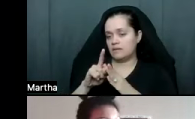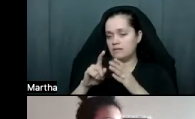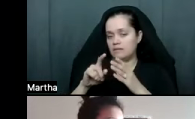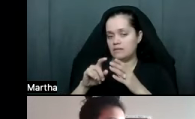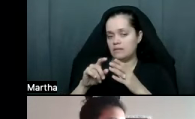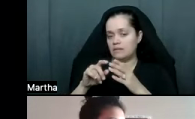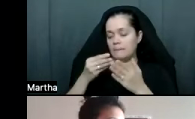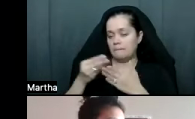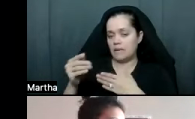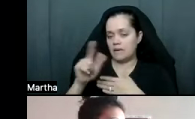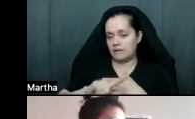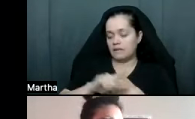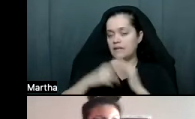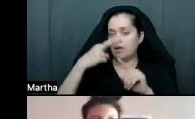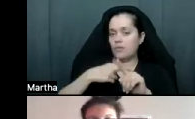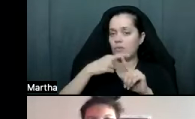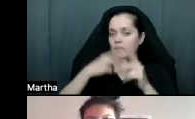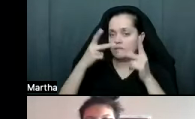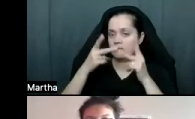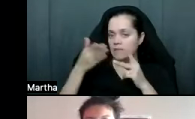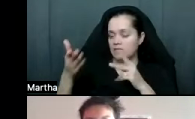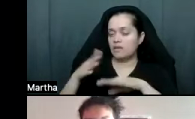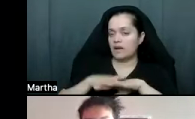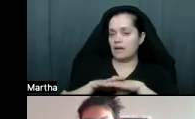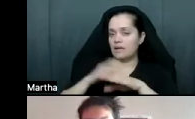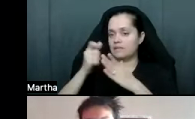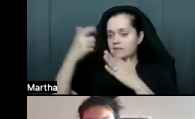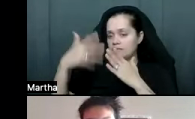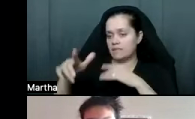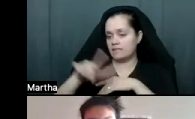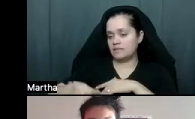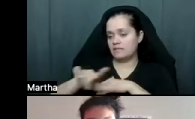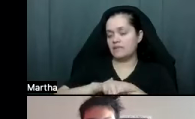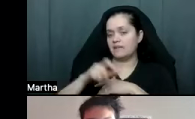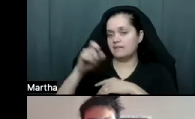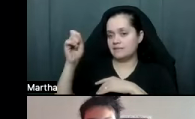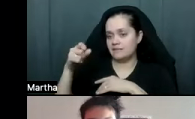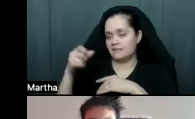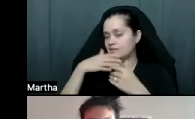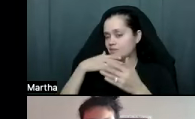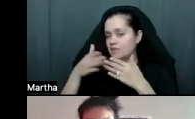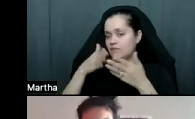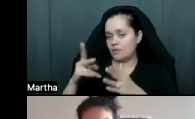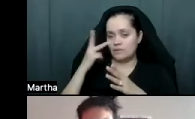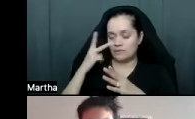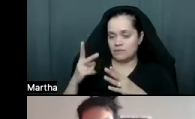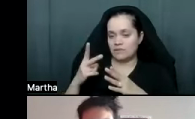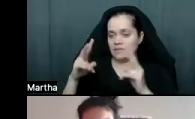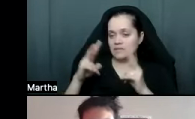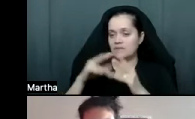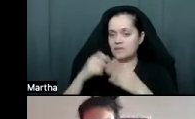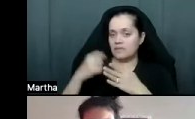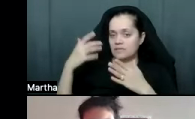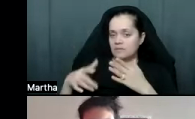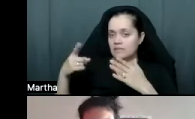buying the land, renting a place there on the expensive land, it's, yeah, whatever way you look at it, it's very